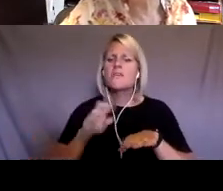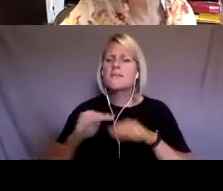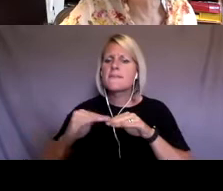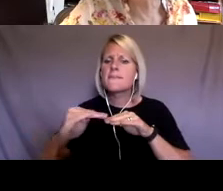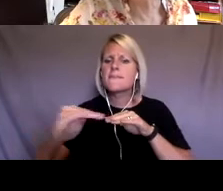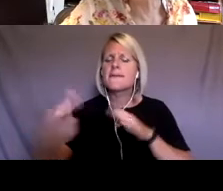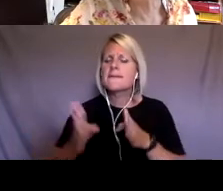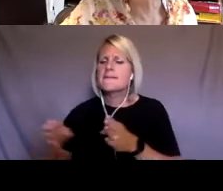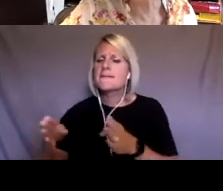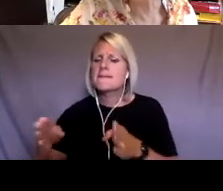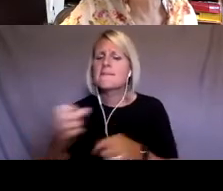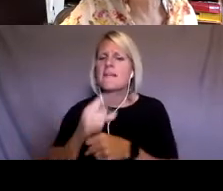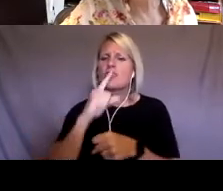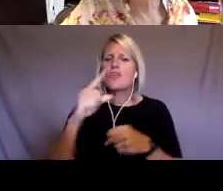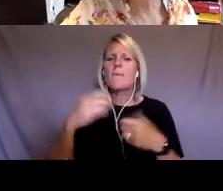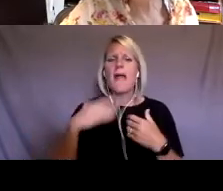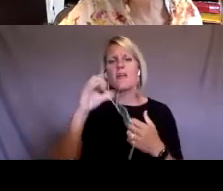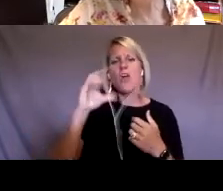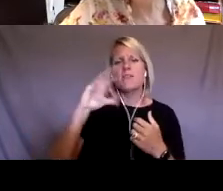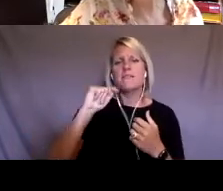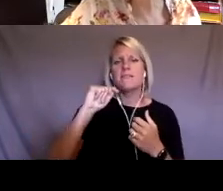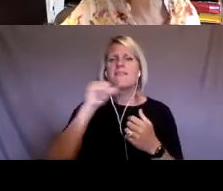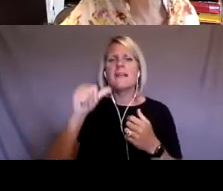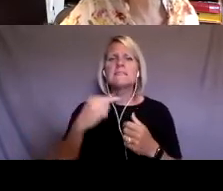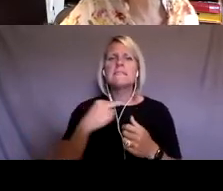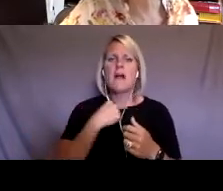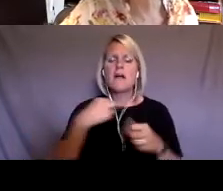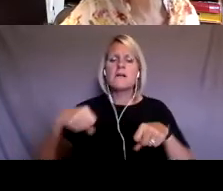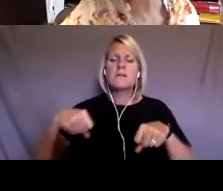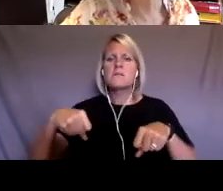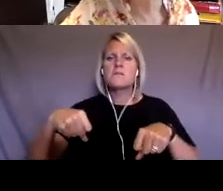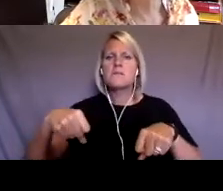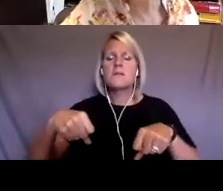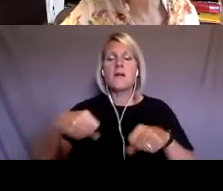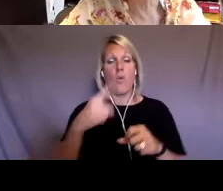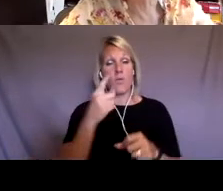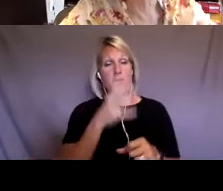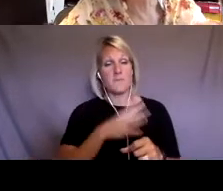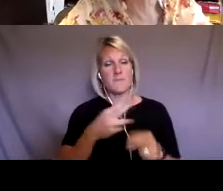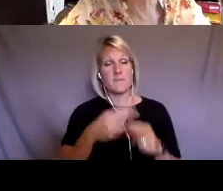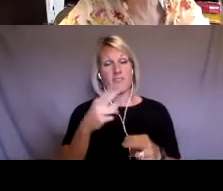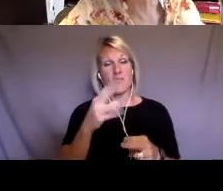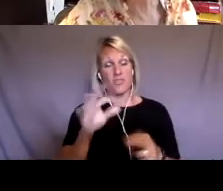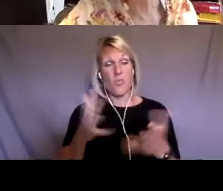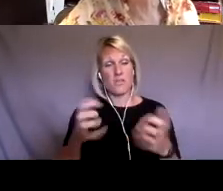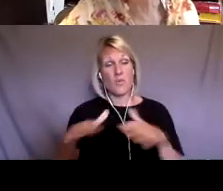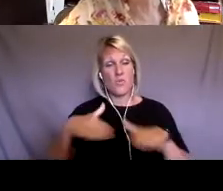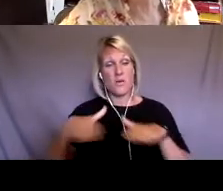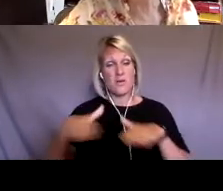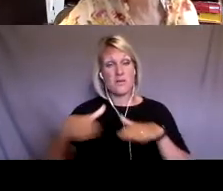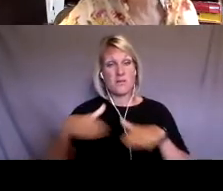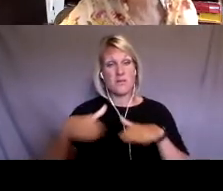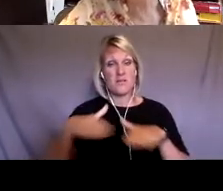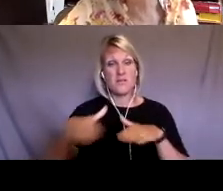cart doesn't get stuck. One of them actually mentioned that when she wants to walk, she walks on the corridor of her building